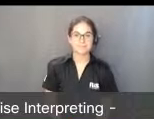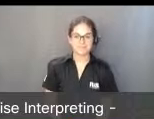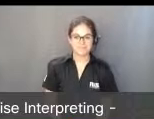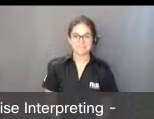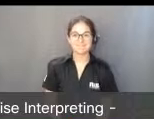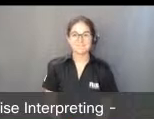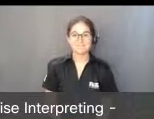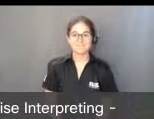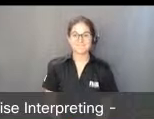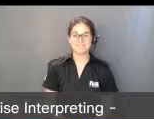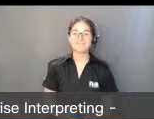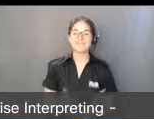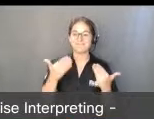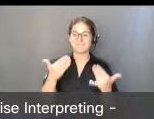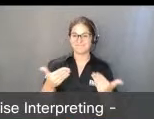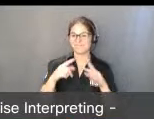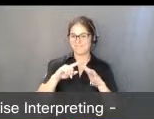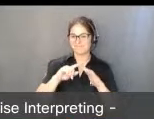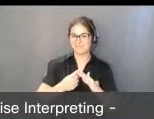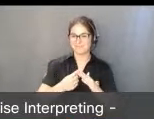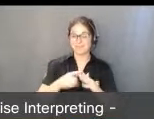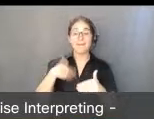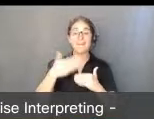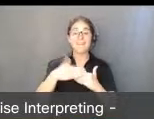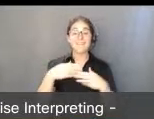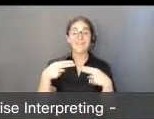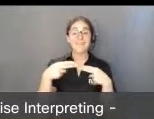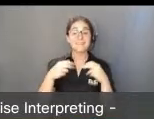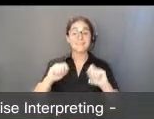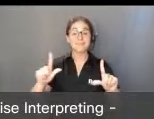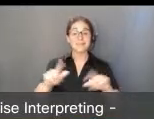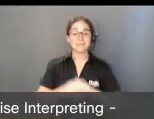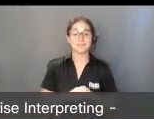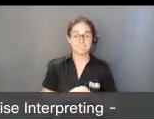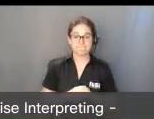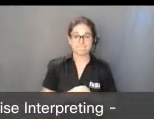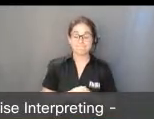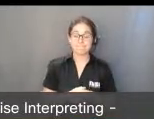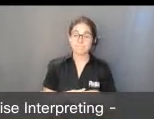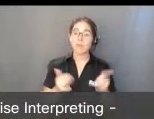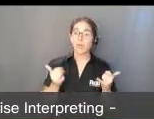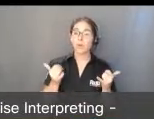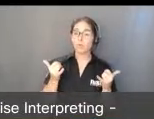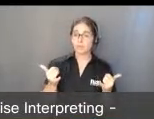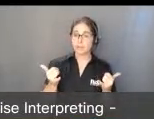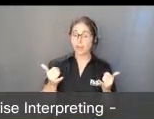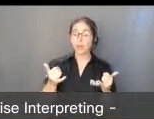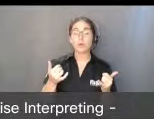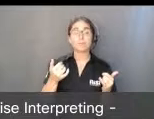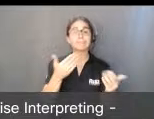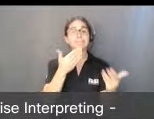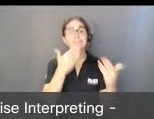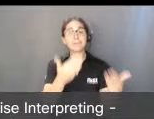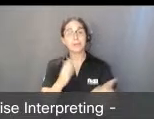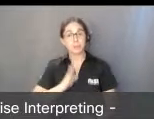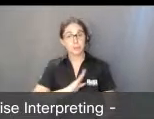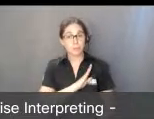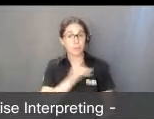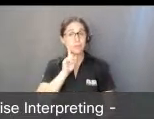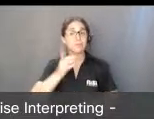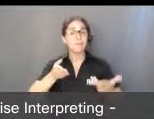Okay, we are good to go. Thank you. Okay, next slide, please. At this point, we would just like to thank the board for allowing us to